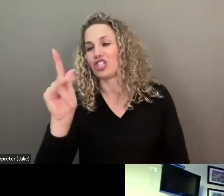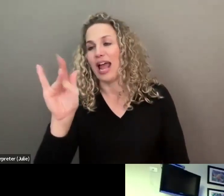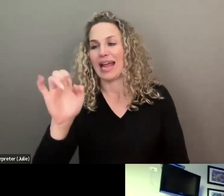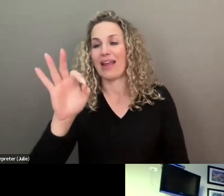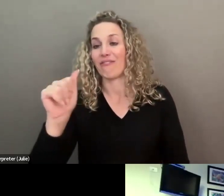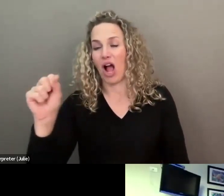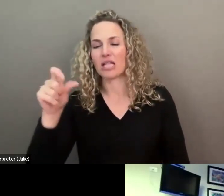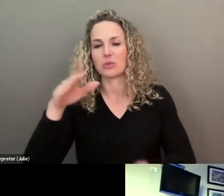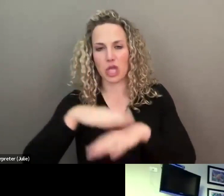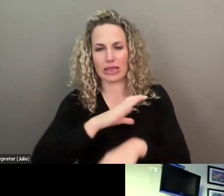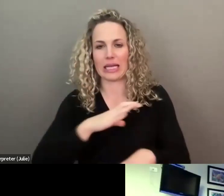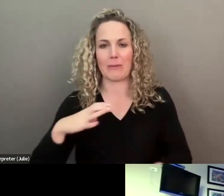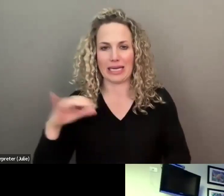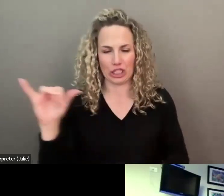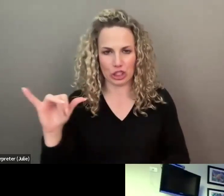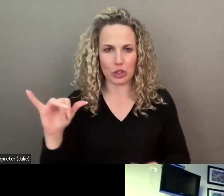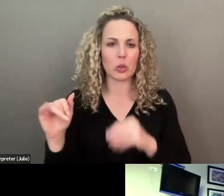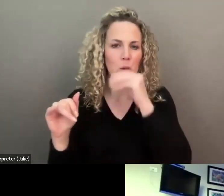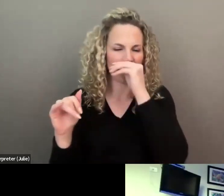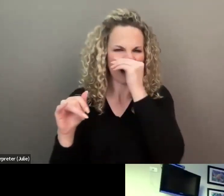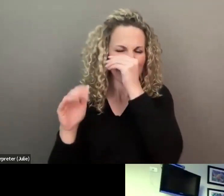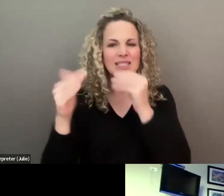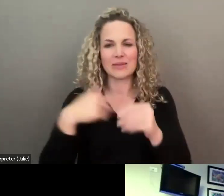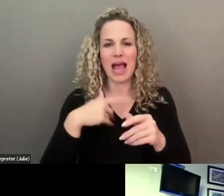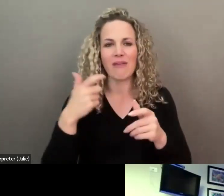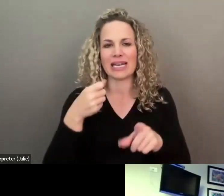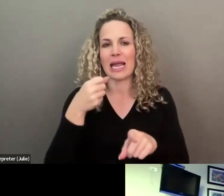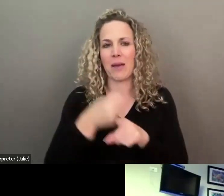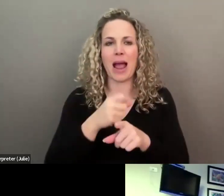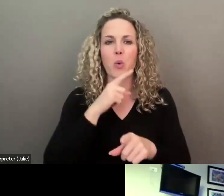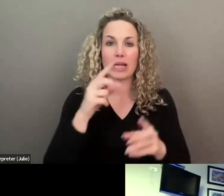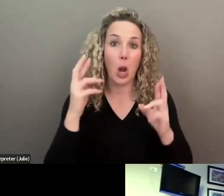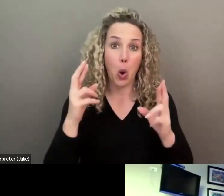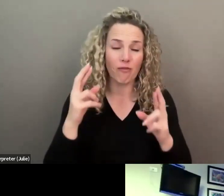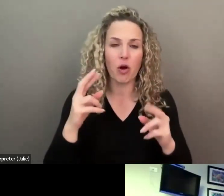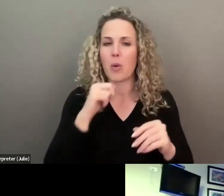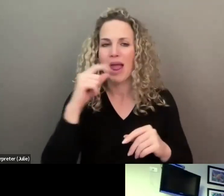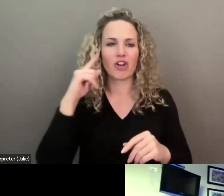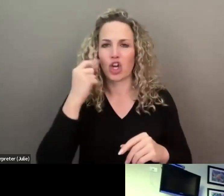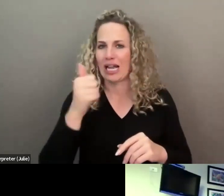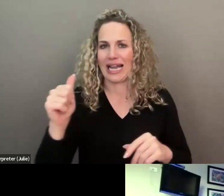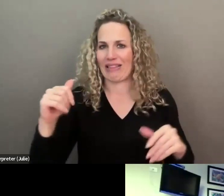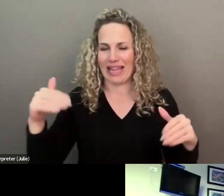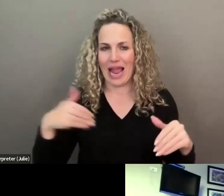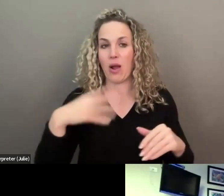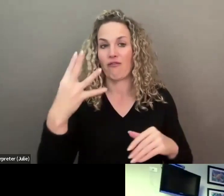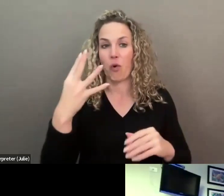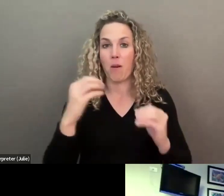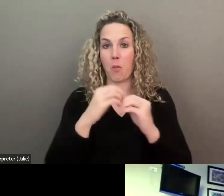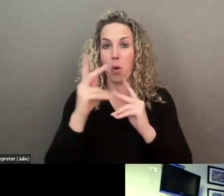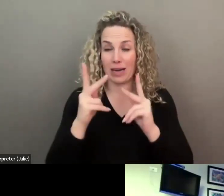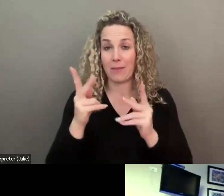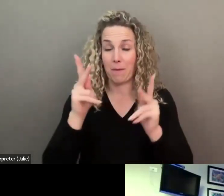well. Seemed to have quite an impact, so we're very hopeful, but we haven't heard anything yet. We have 4 more people signed on